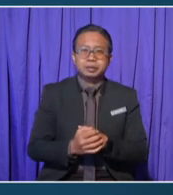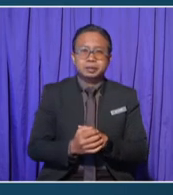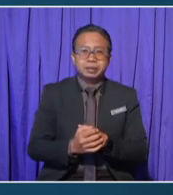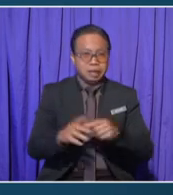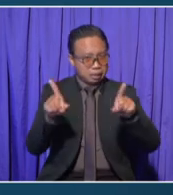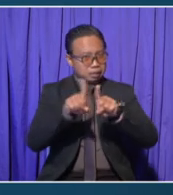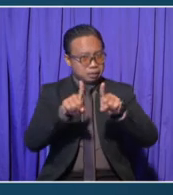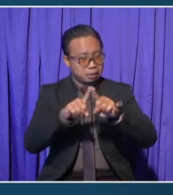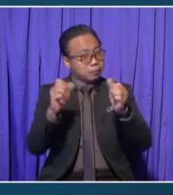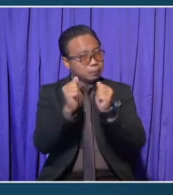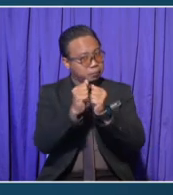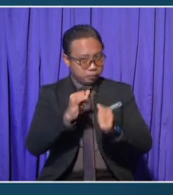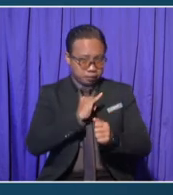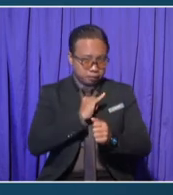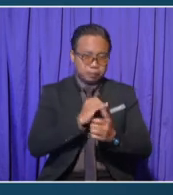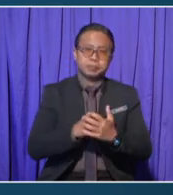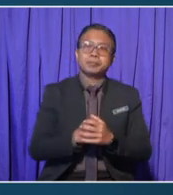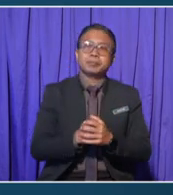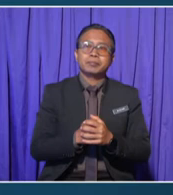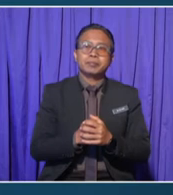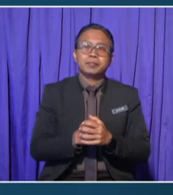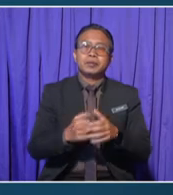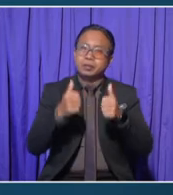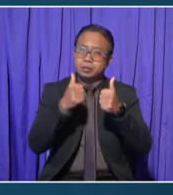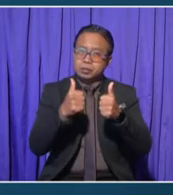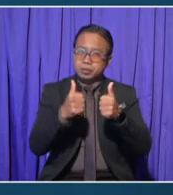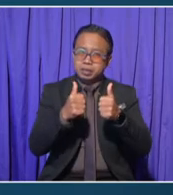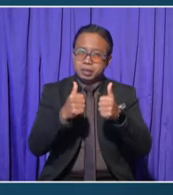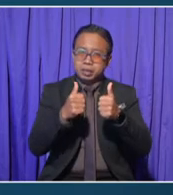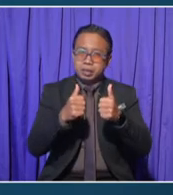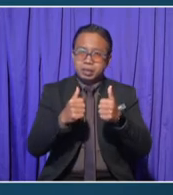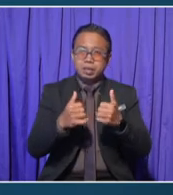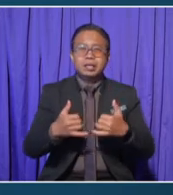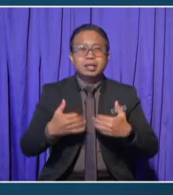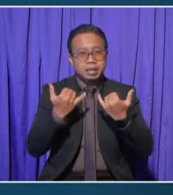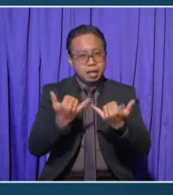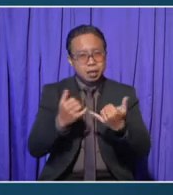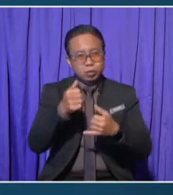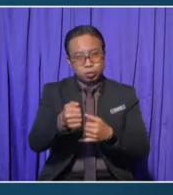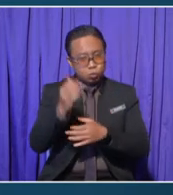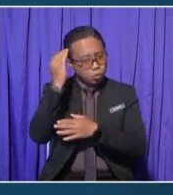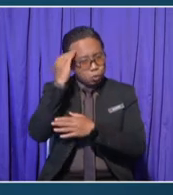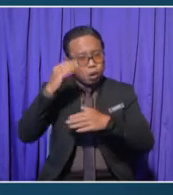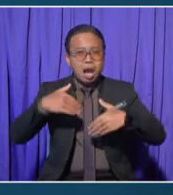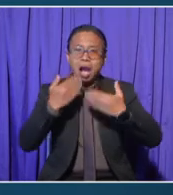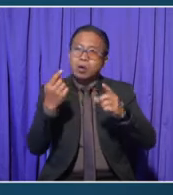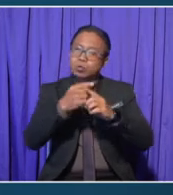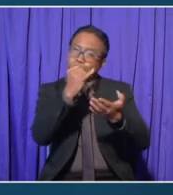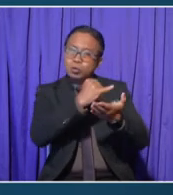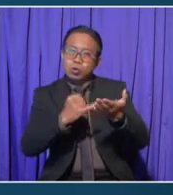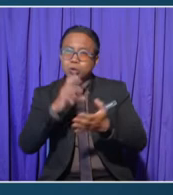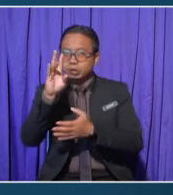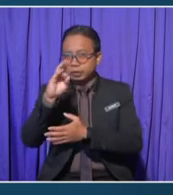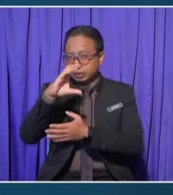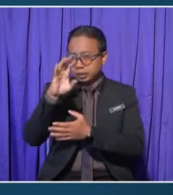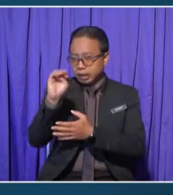Is it the same as mine? Good! Now, you know how to draw a